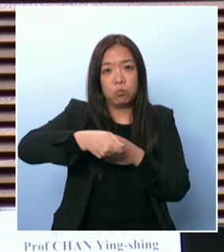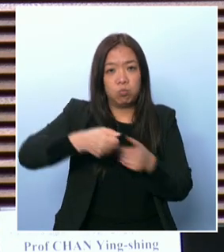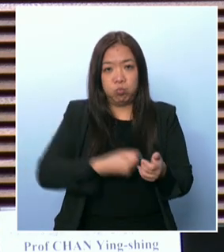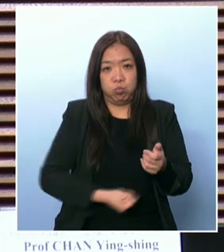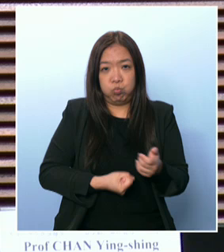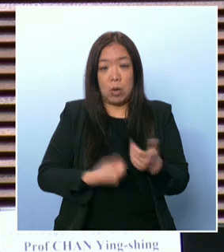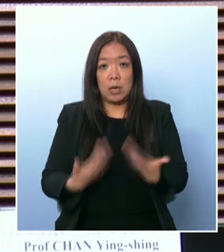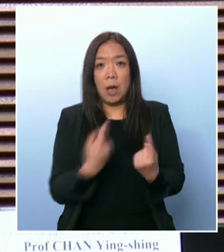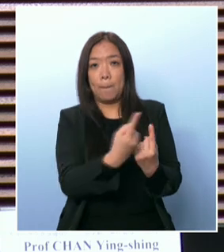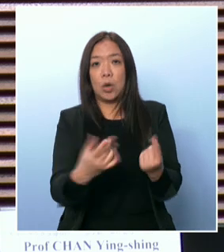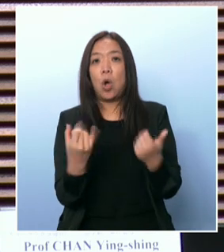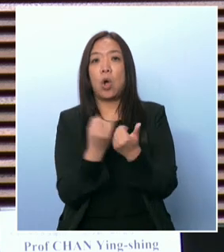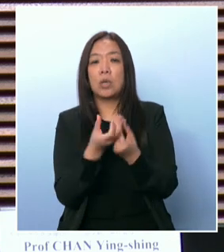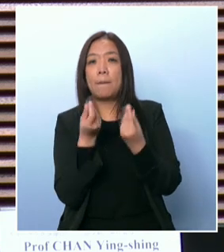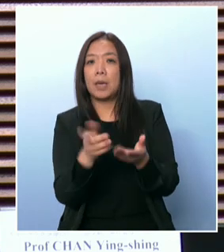have handheld